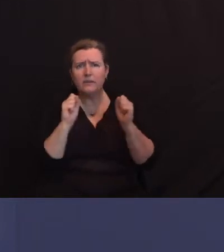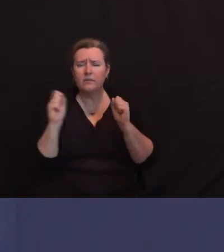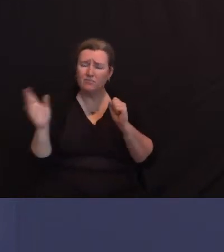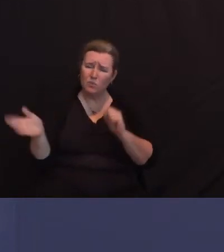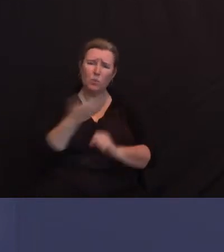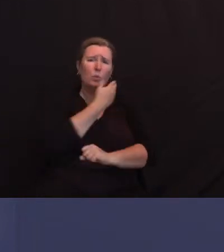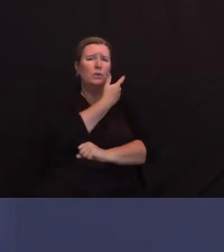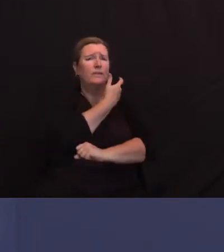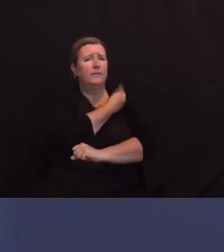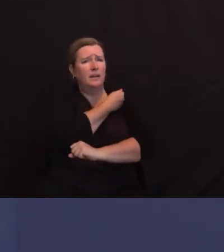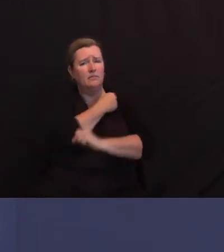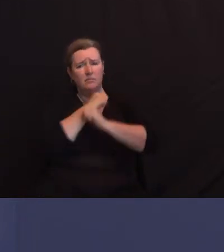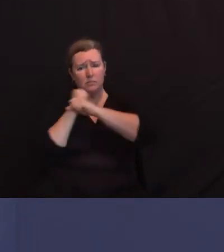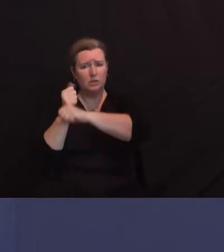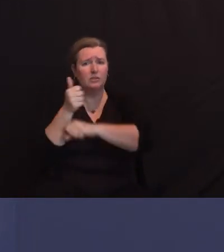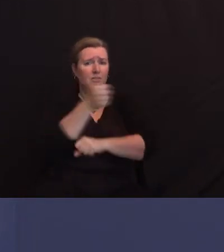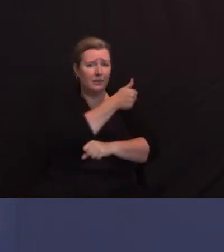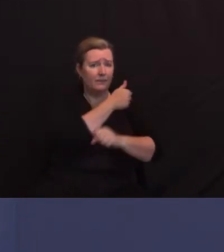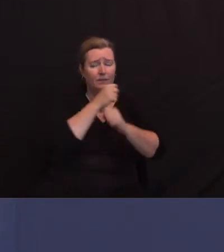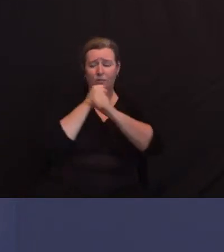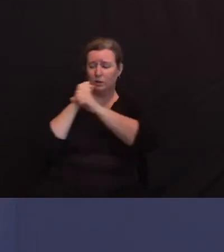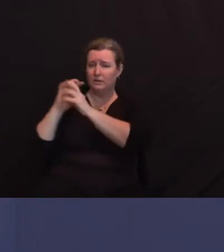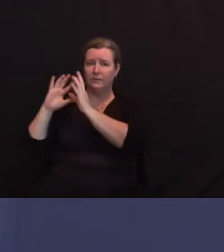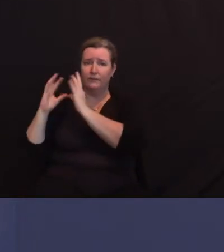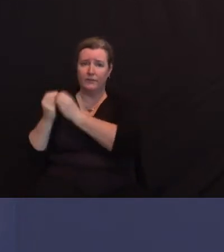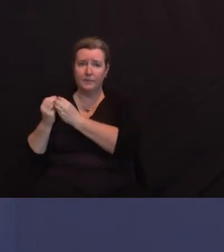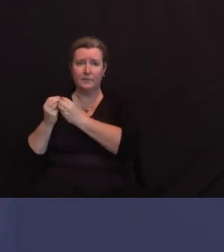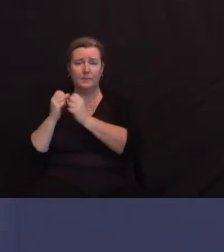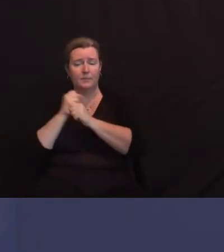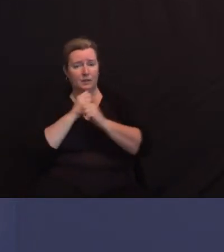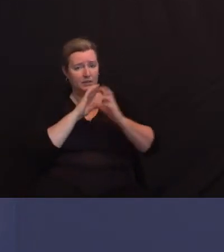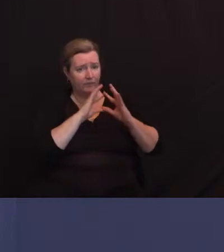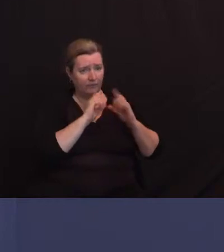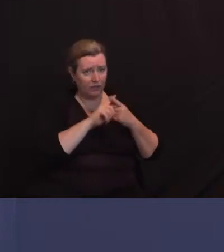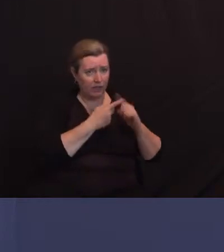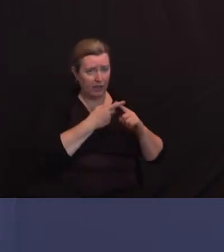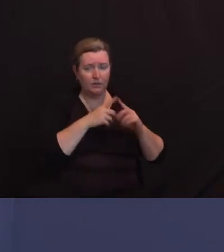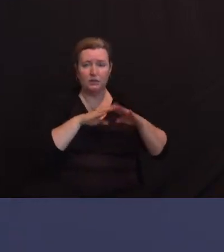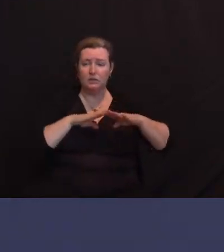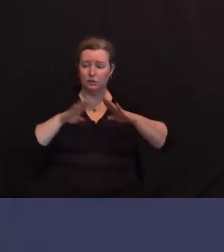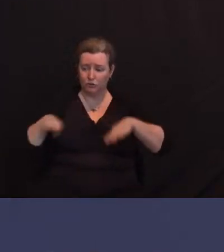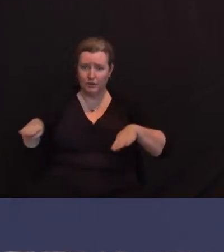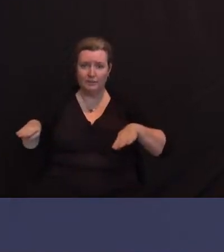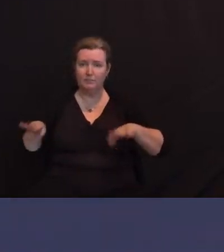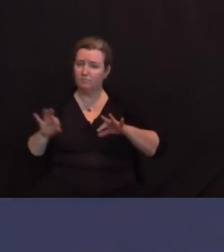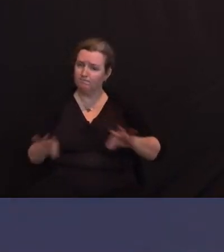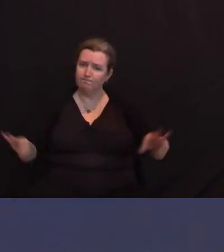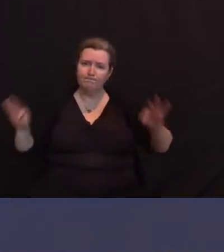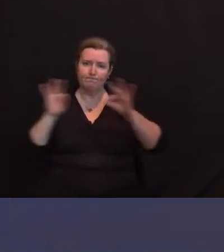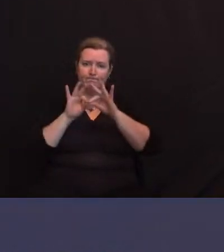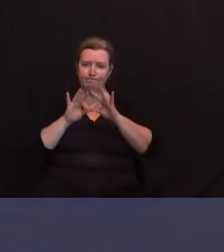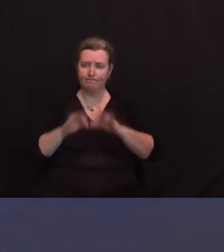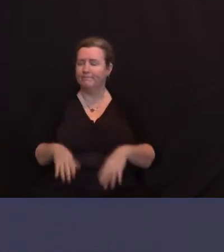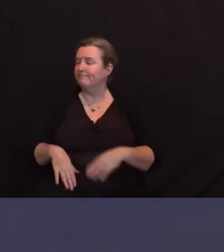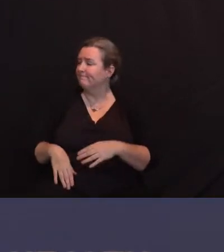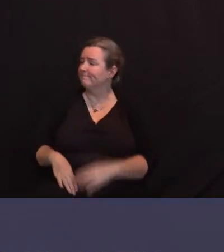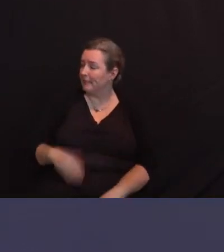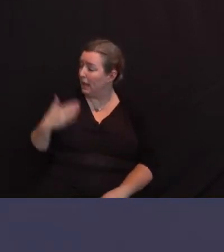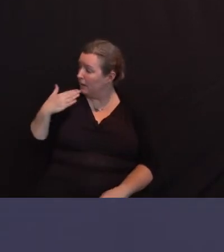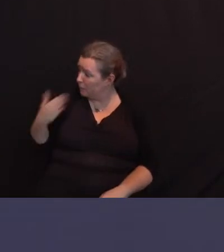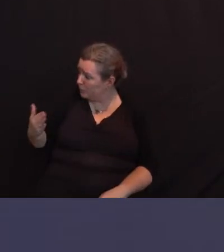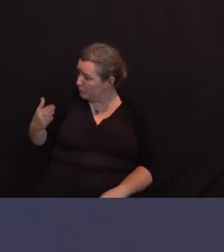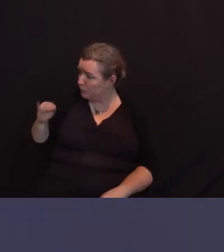to protect ourselves, our family, our friends, and most importantly, our children. Thank you. Judy, thank you for everything. Man, there's a lot going